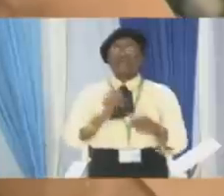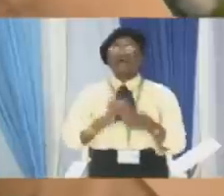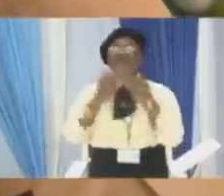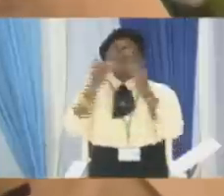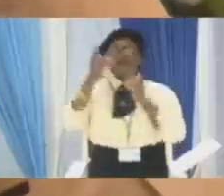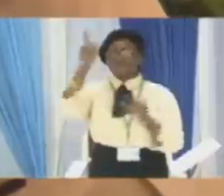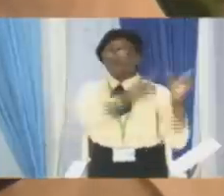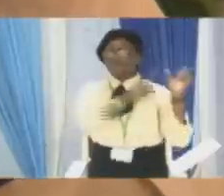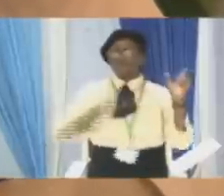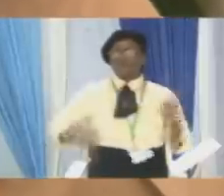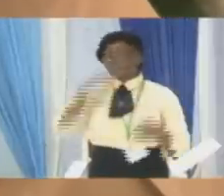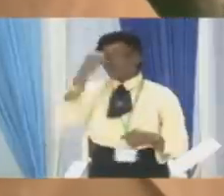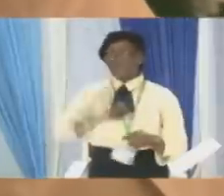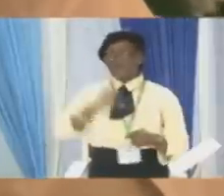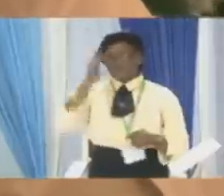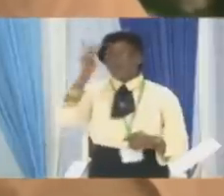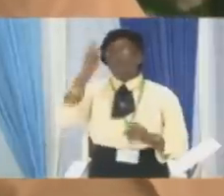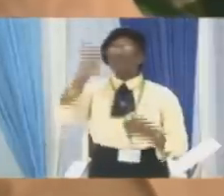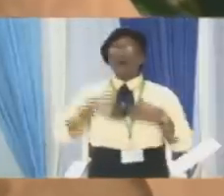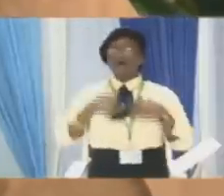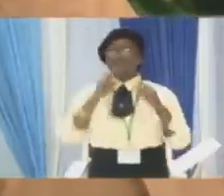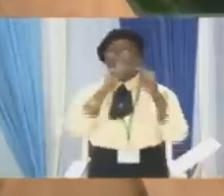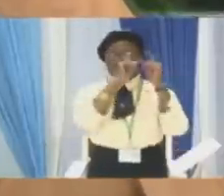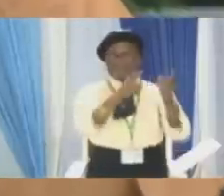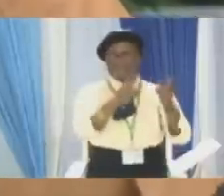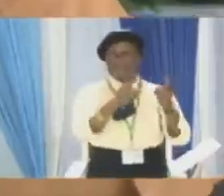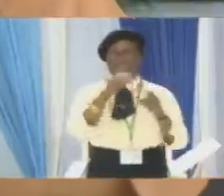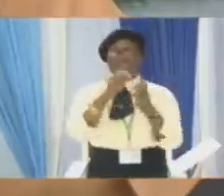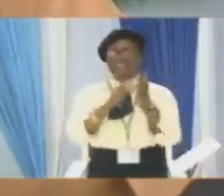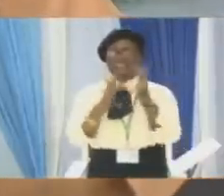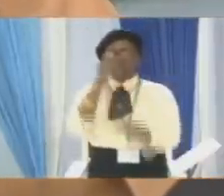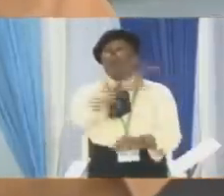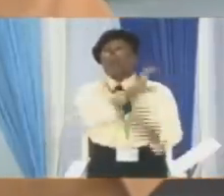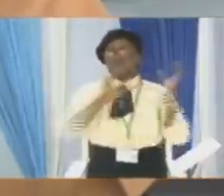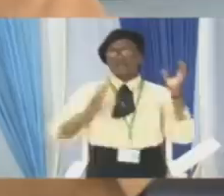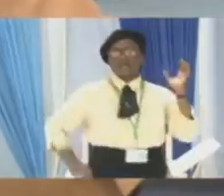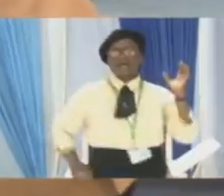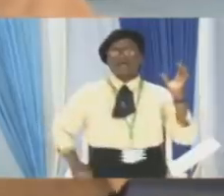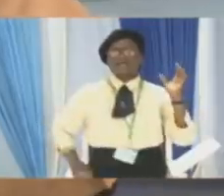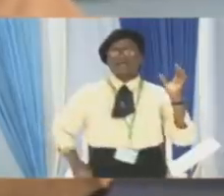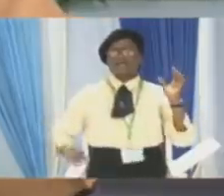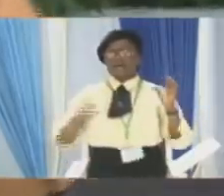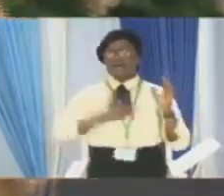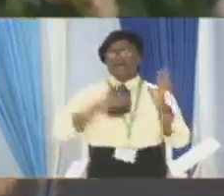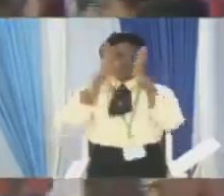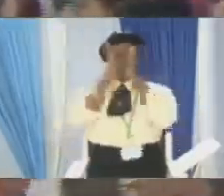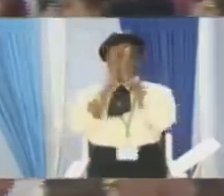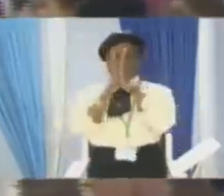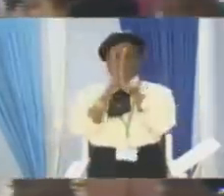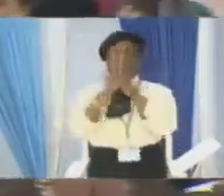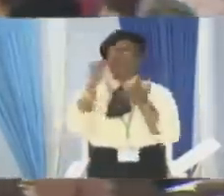because I know you have answered. In the name of Jesus Christ, we have prayed.